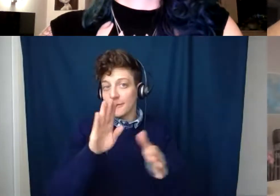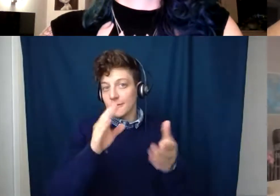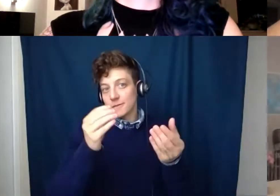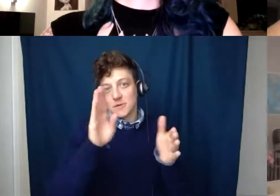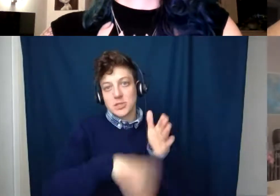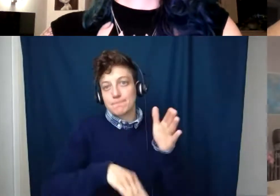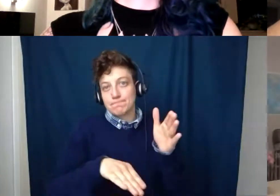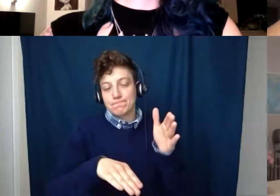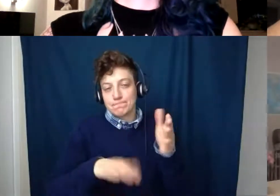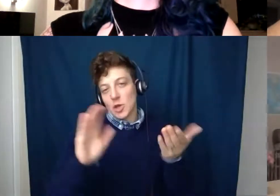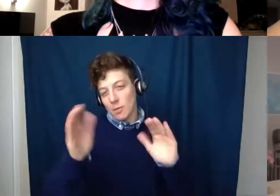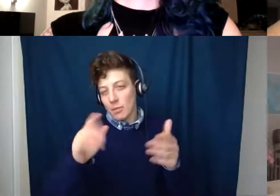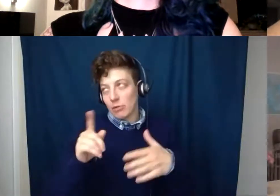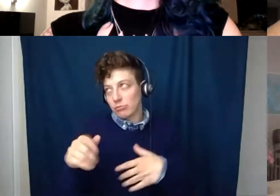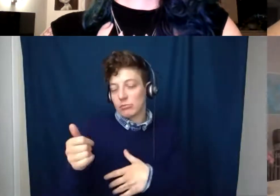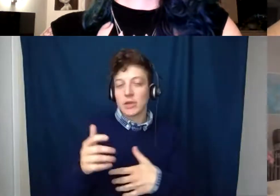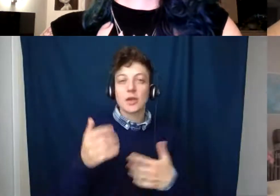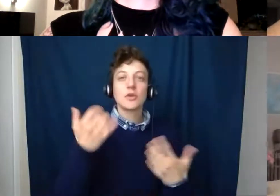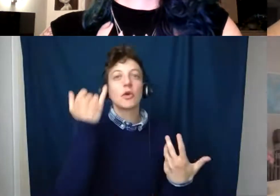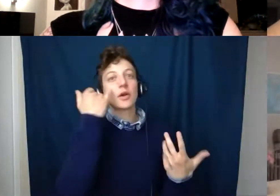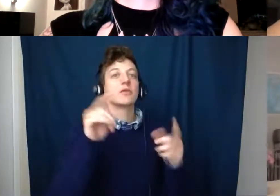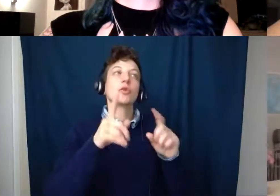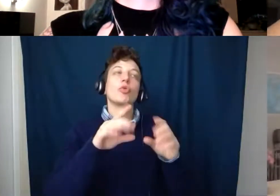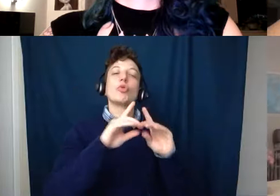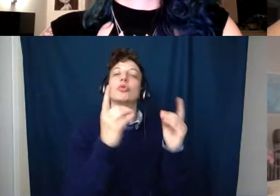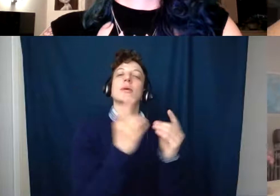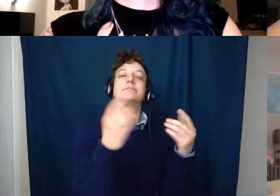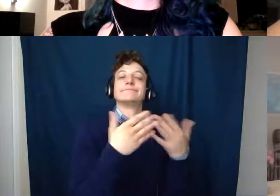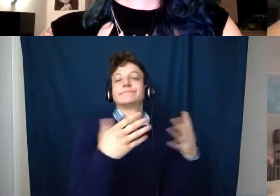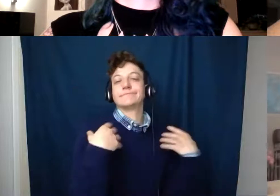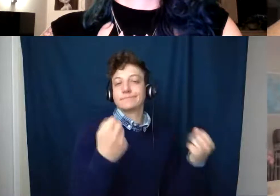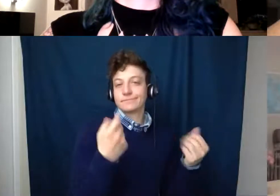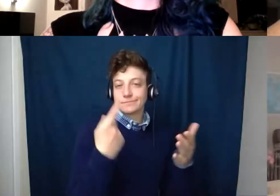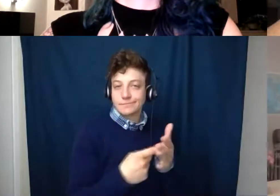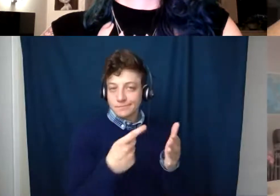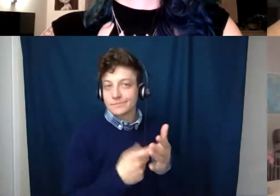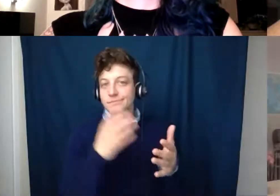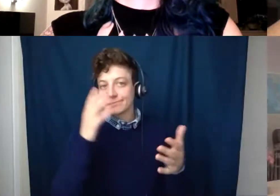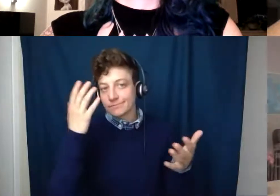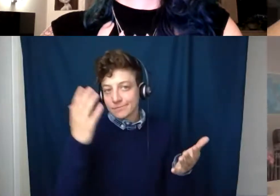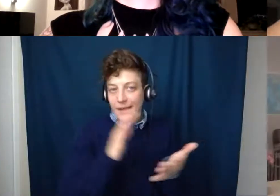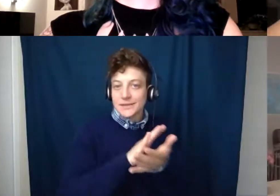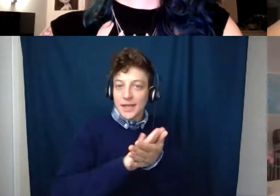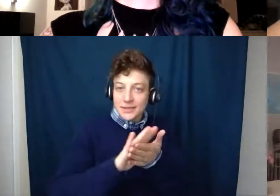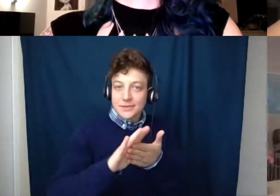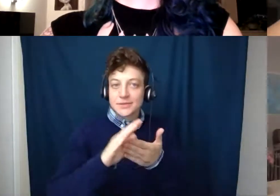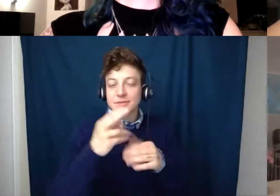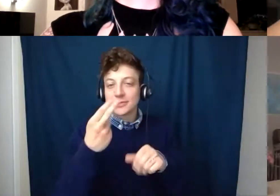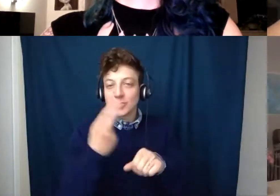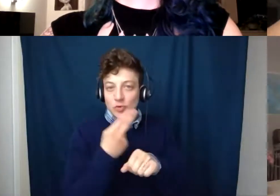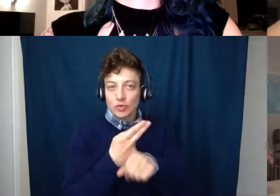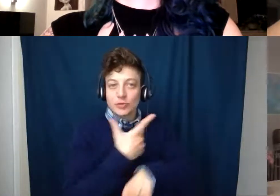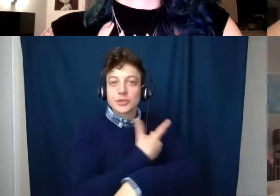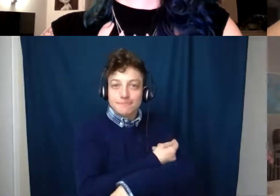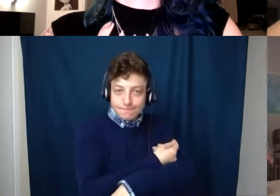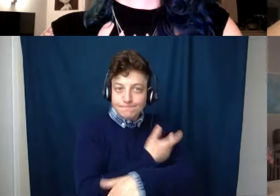And so like when you're getting it from like the Department of Public Health or something, sometimes, it is nice to use the intramuscular variety